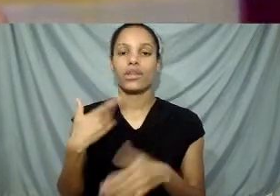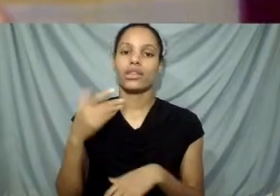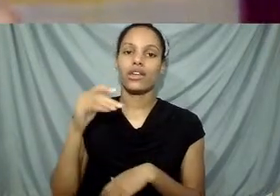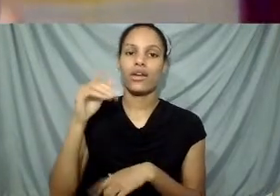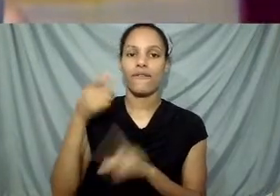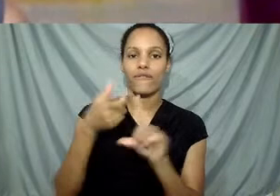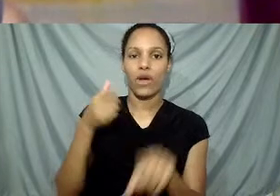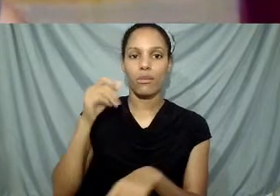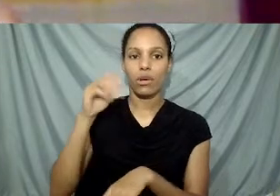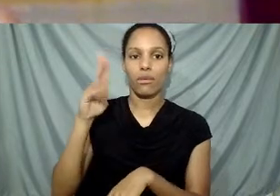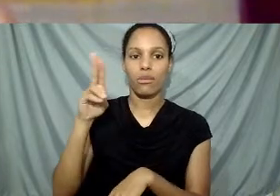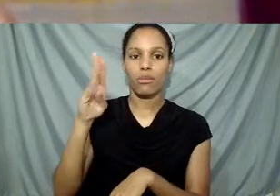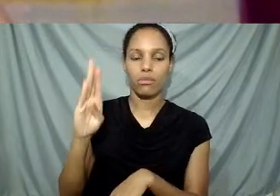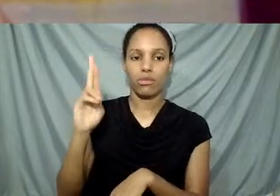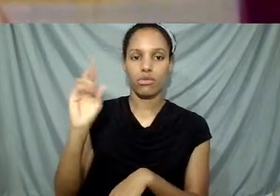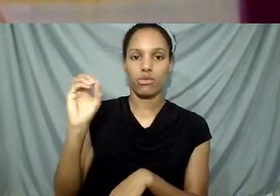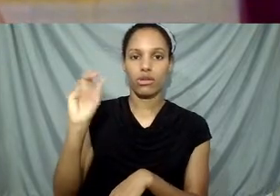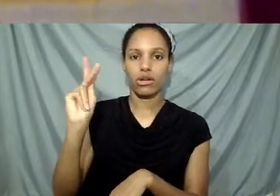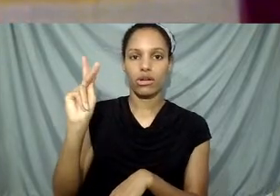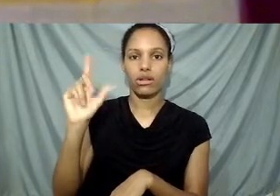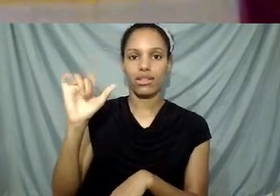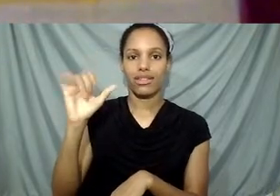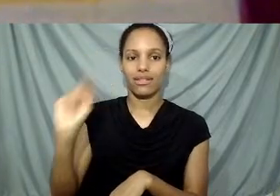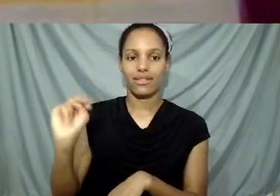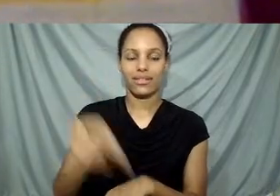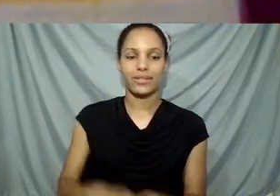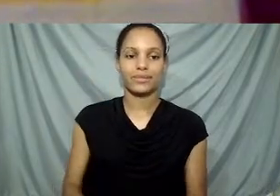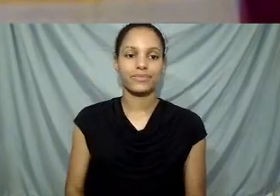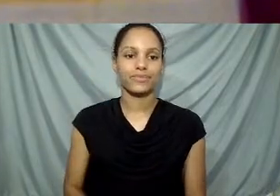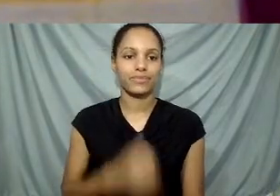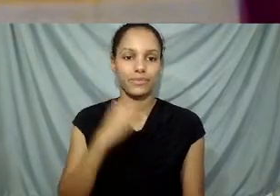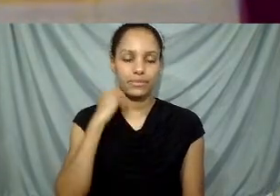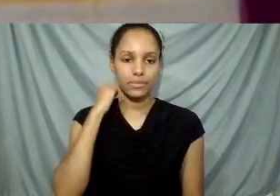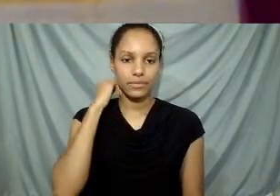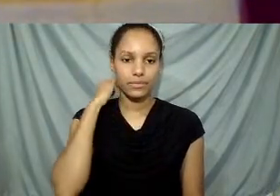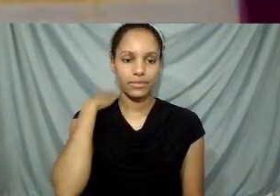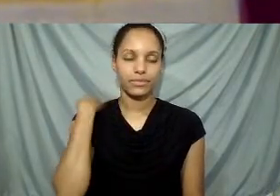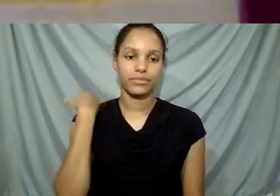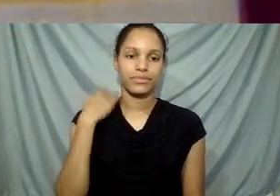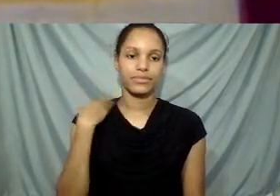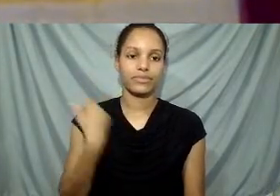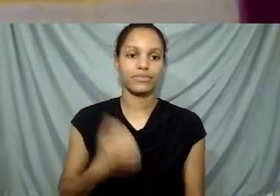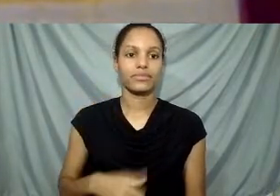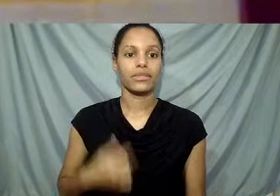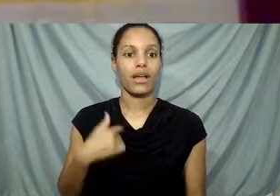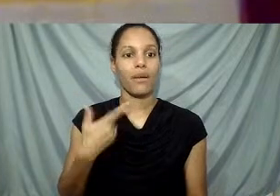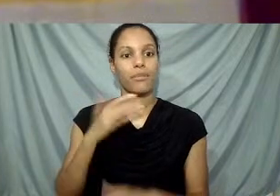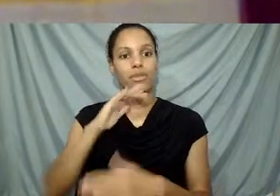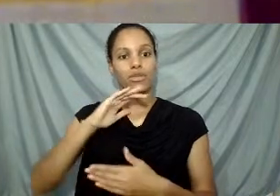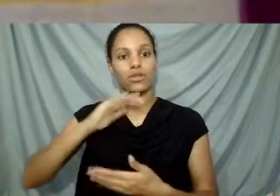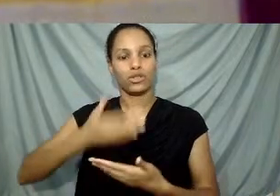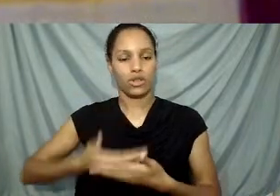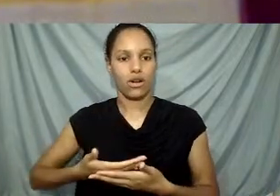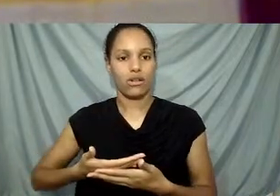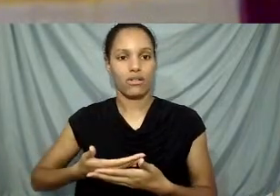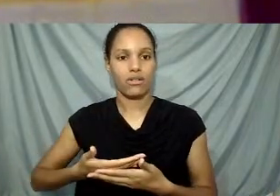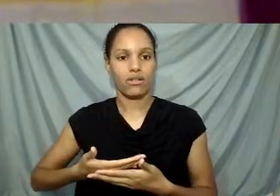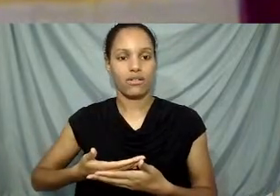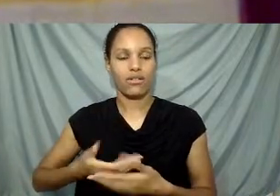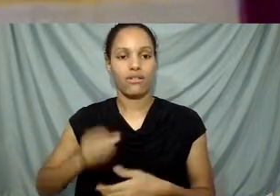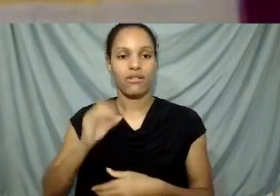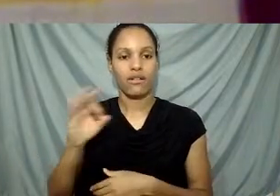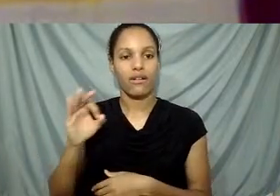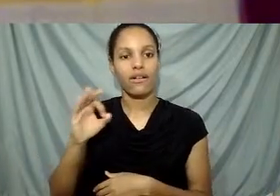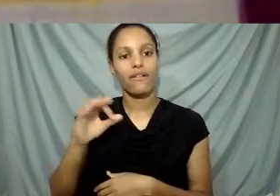people. And I am the daughter of Victoria Ricketts,